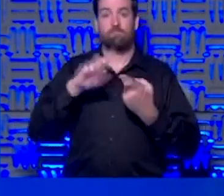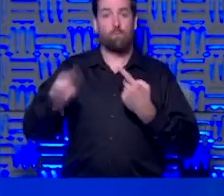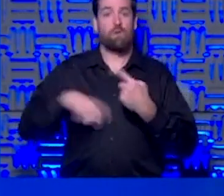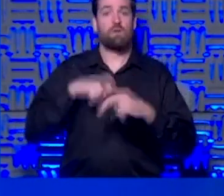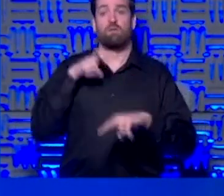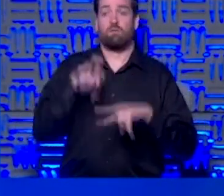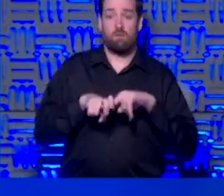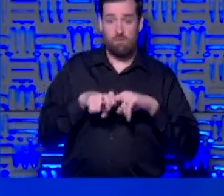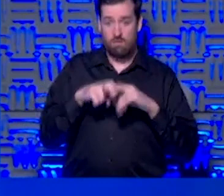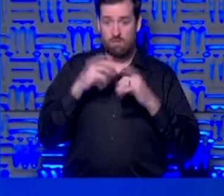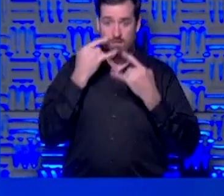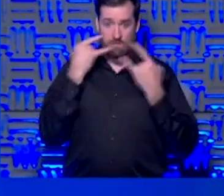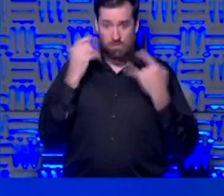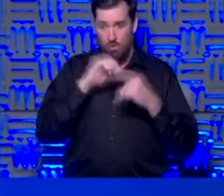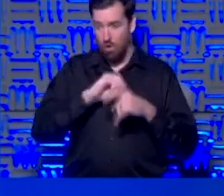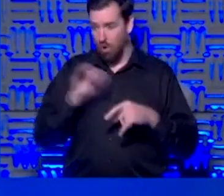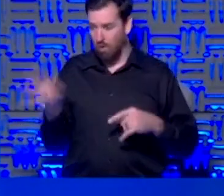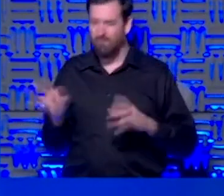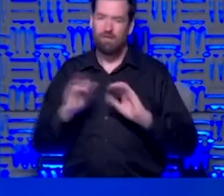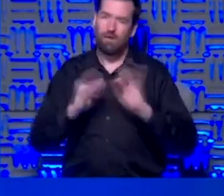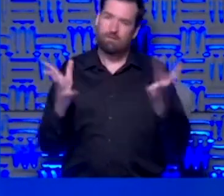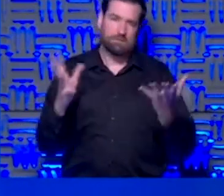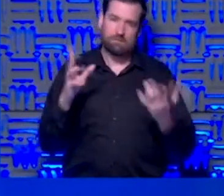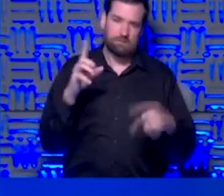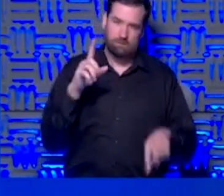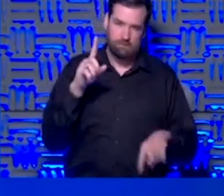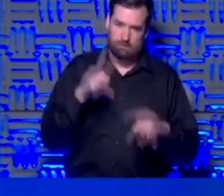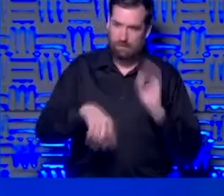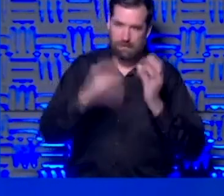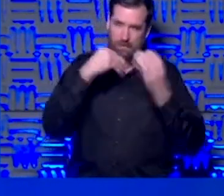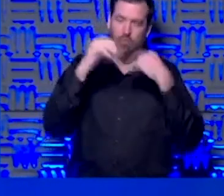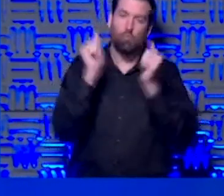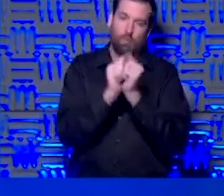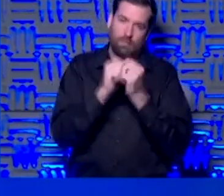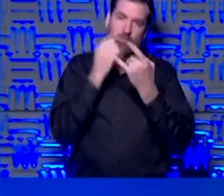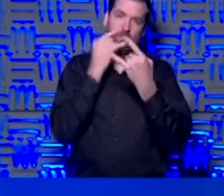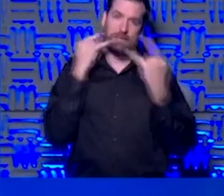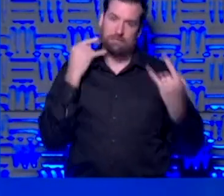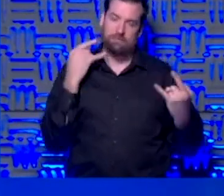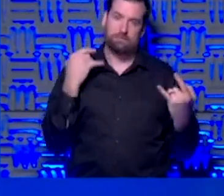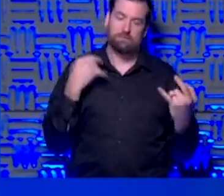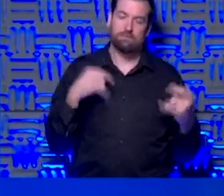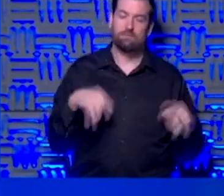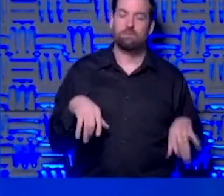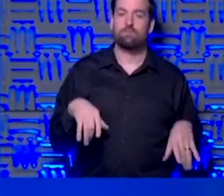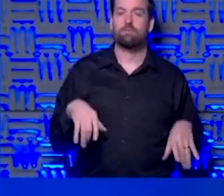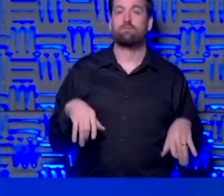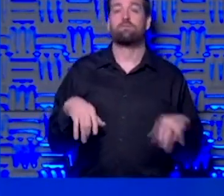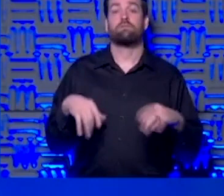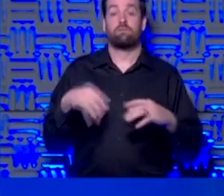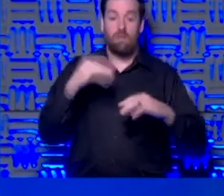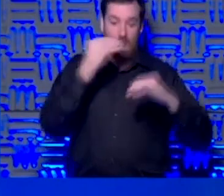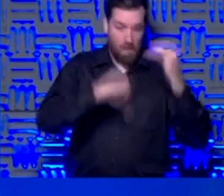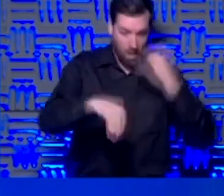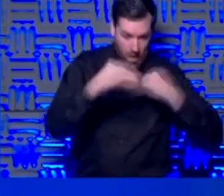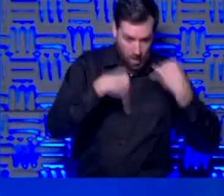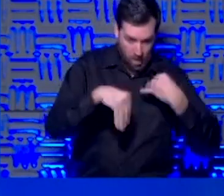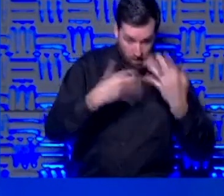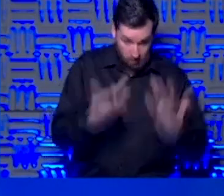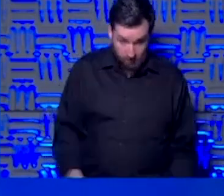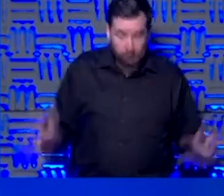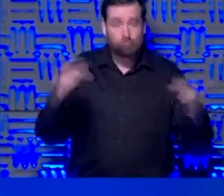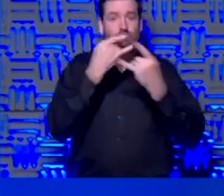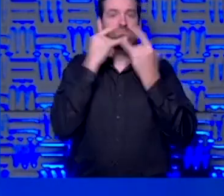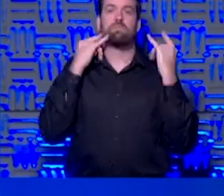eat, you take your mask off, because obviously you can't eat through a mask. That would be a challenge. You take off your mask, and then you eat your meal, and you put your mask back